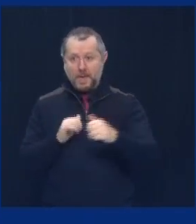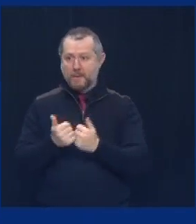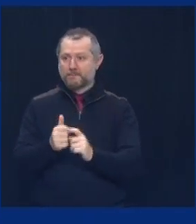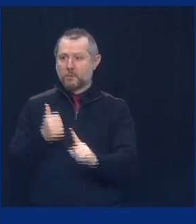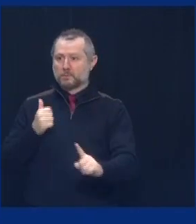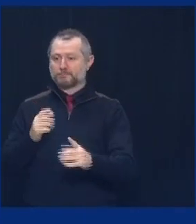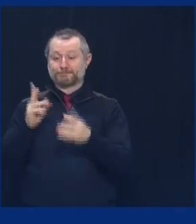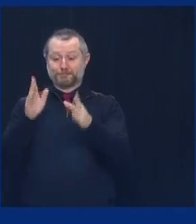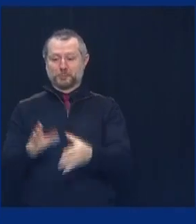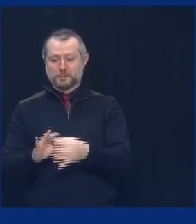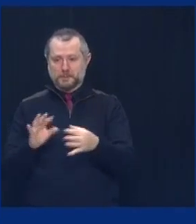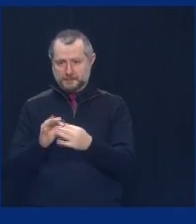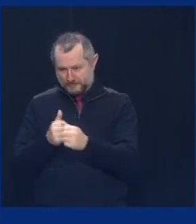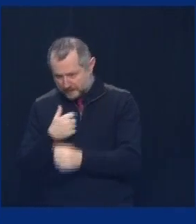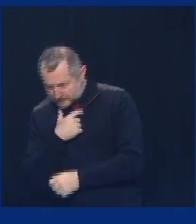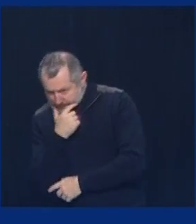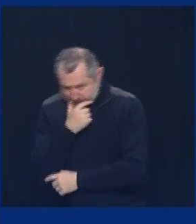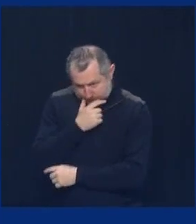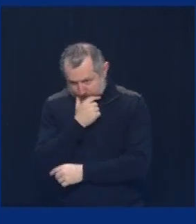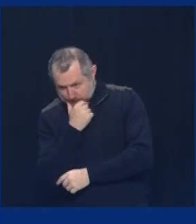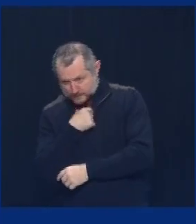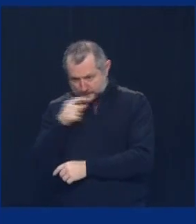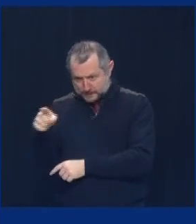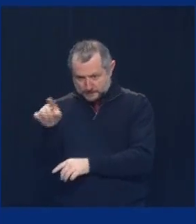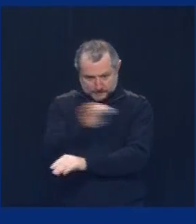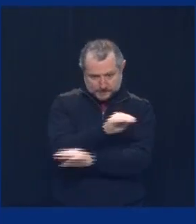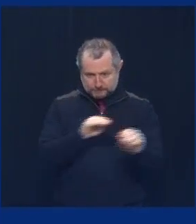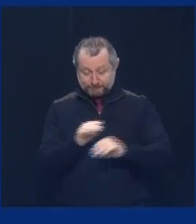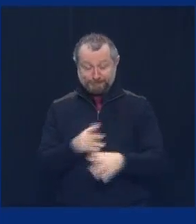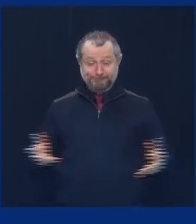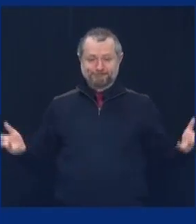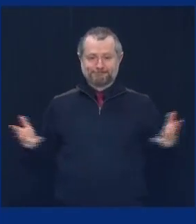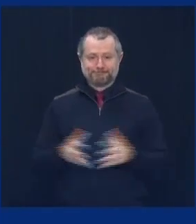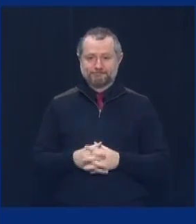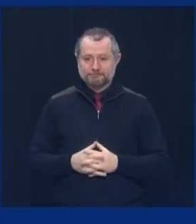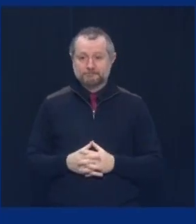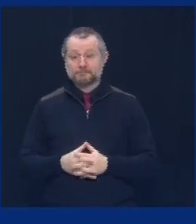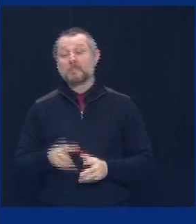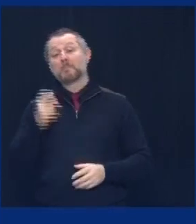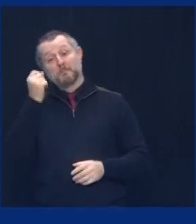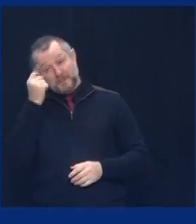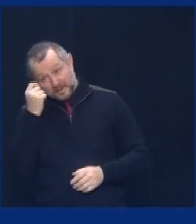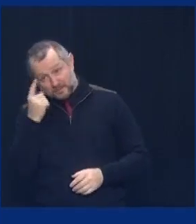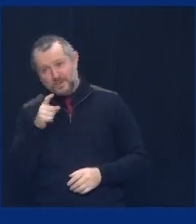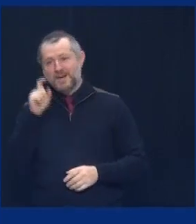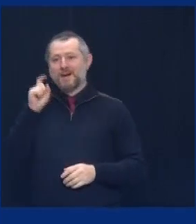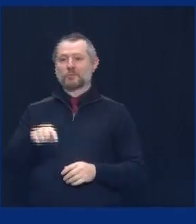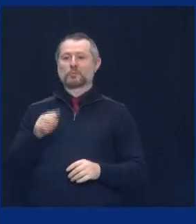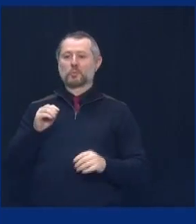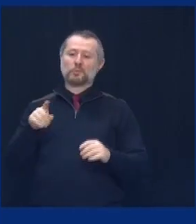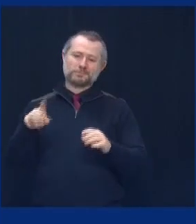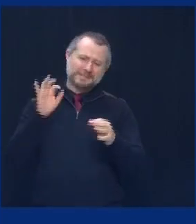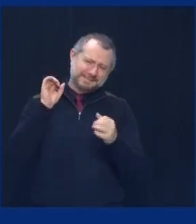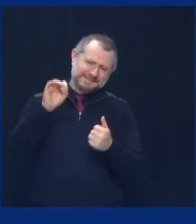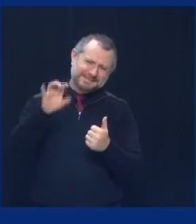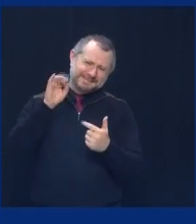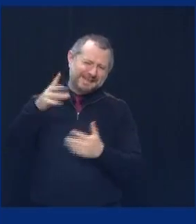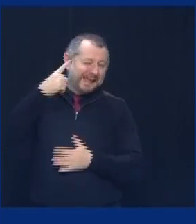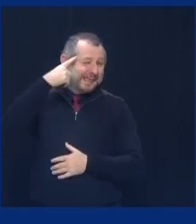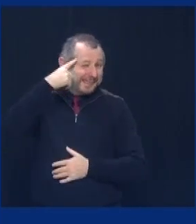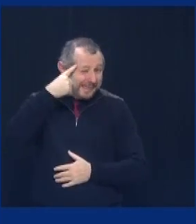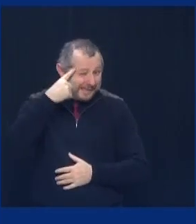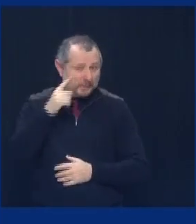and belief. But it's their identification of where they believe they got it